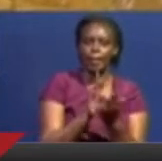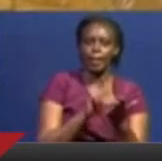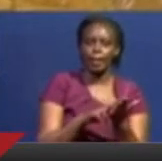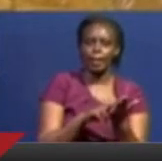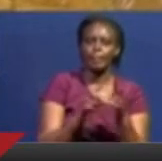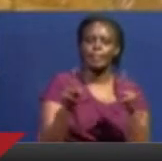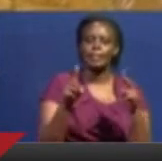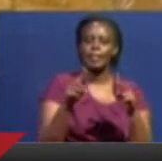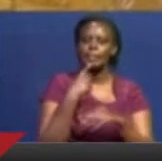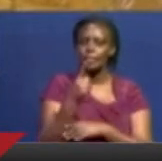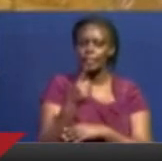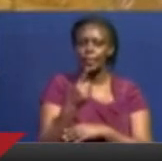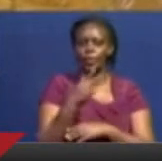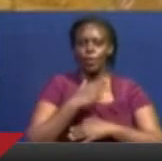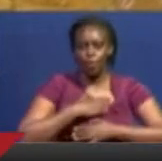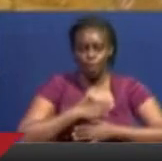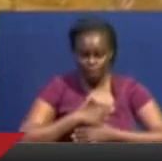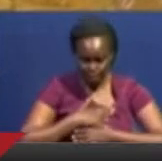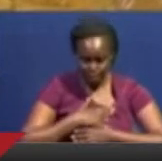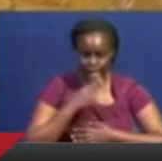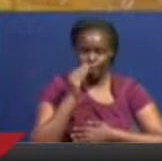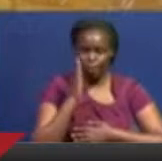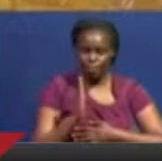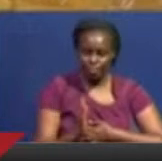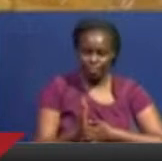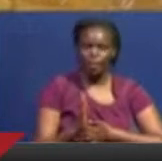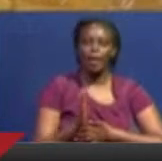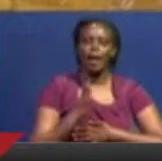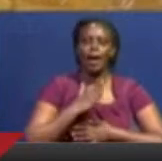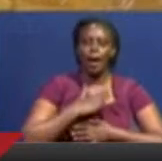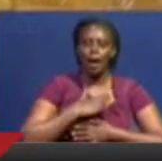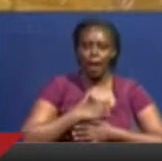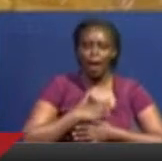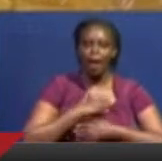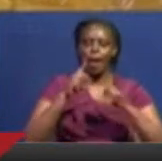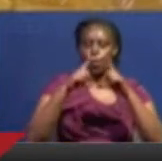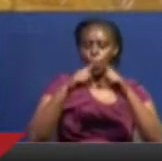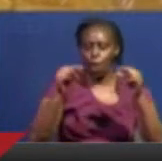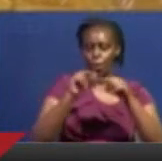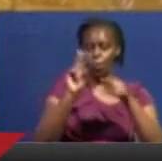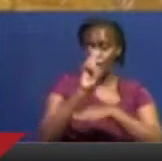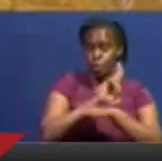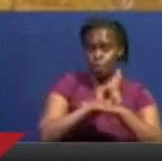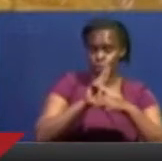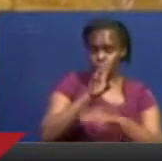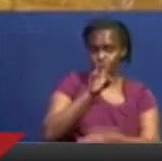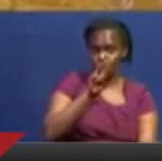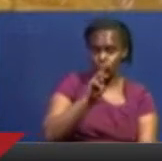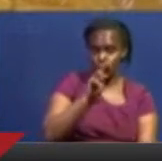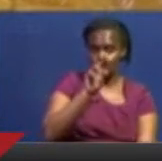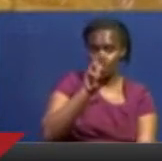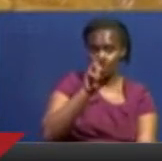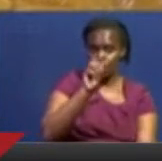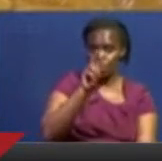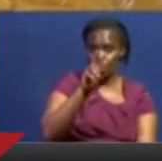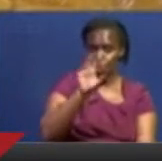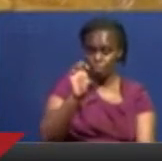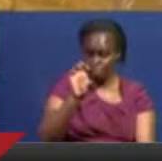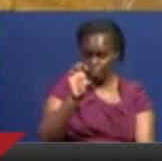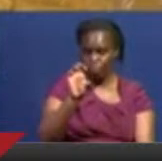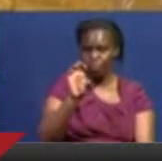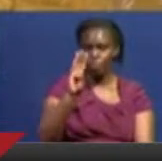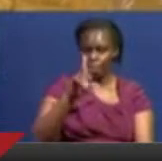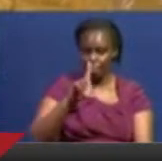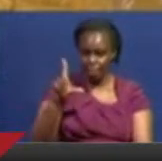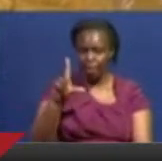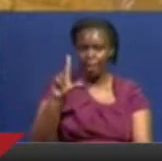saying, Mr. Speaker, sir, I beg to move, then you read your bill, be now read a second